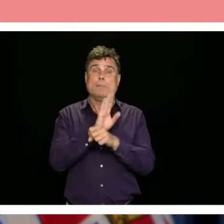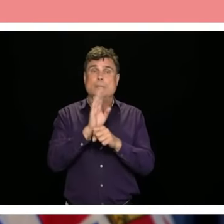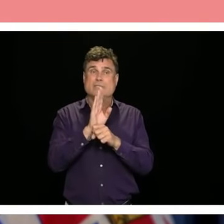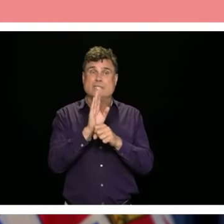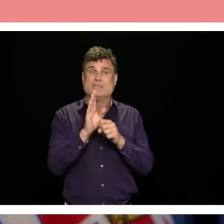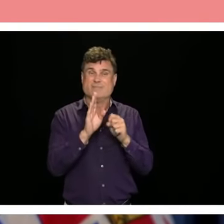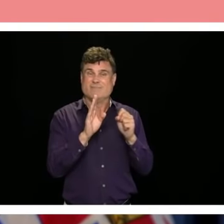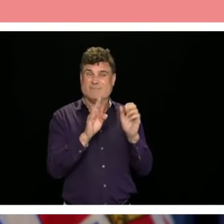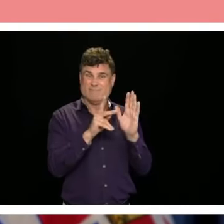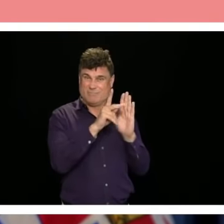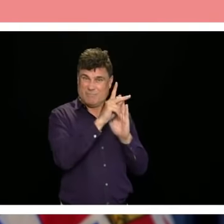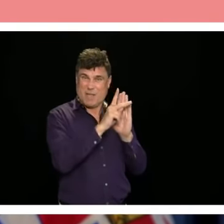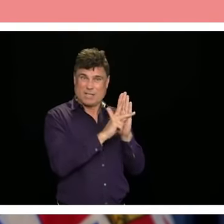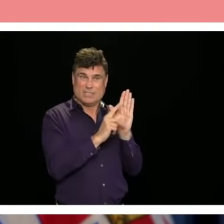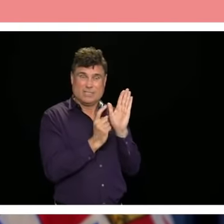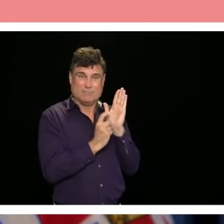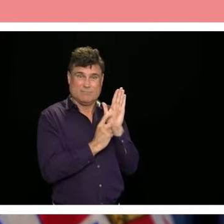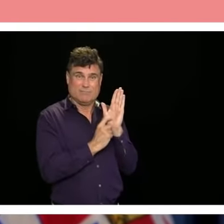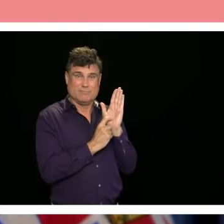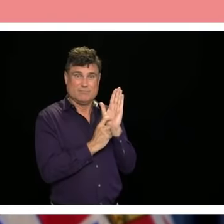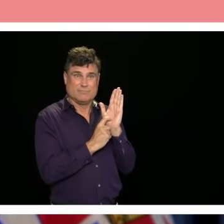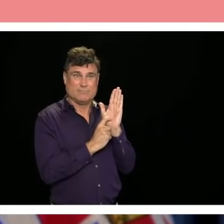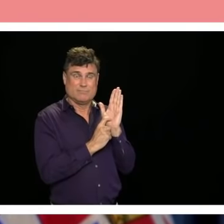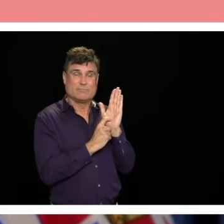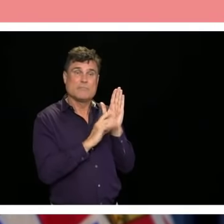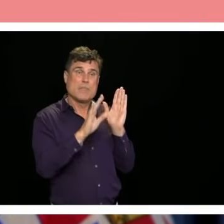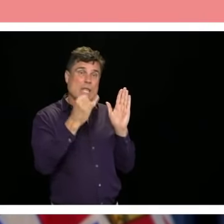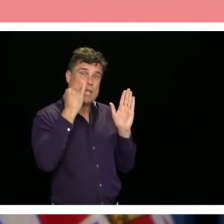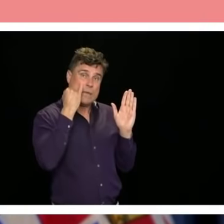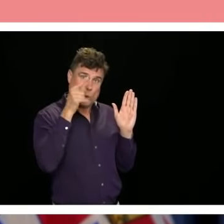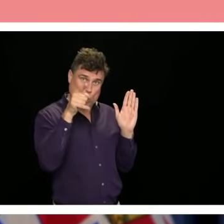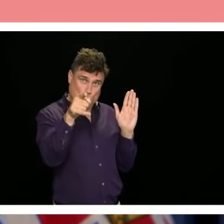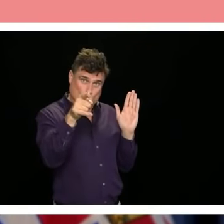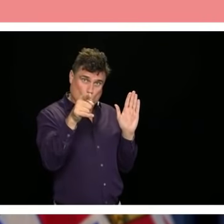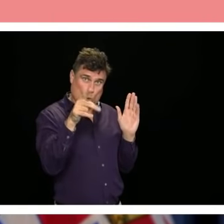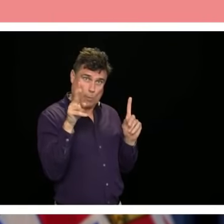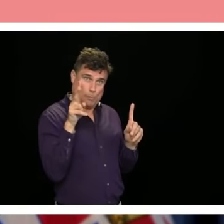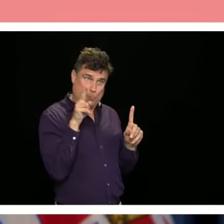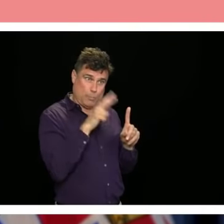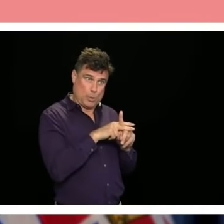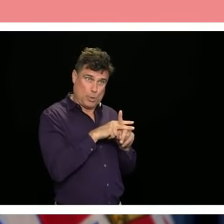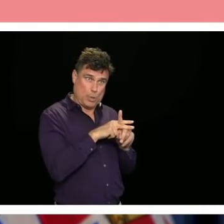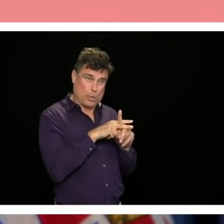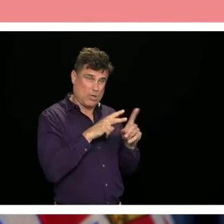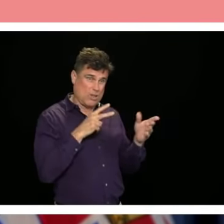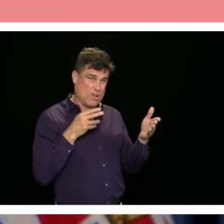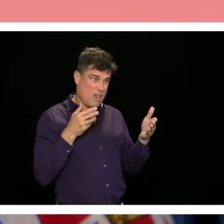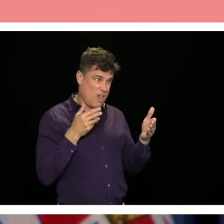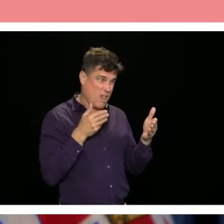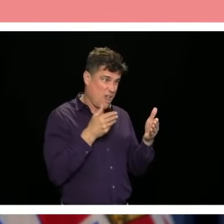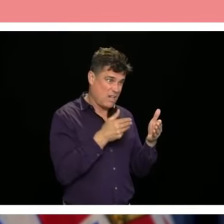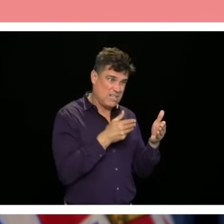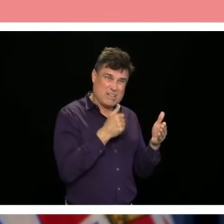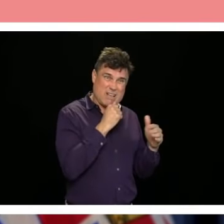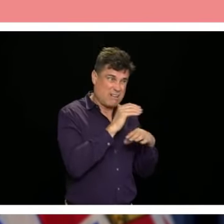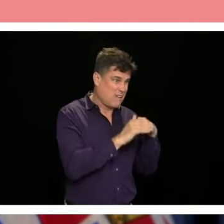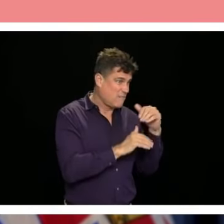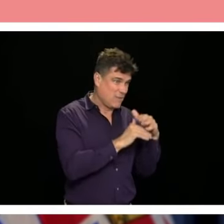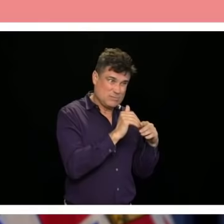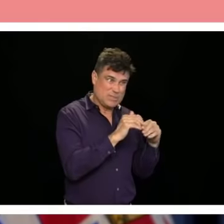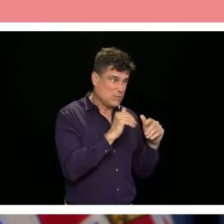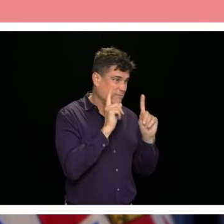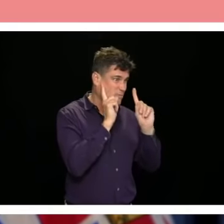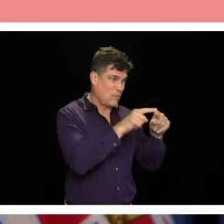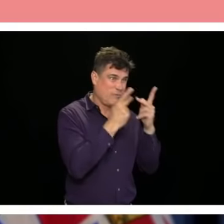are many things that we still don't control. So having those policies that allow people to reschedule or change if they need